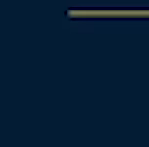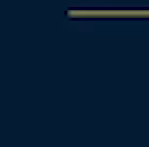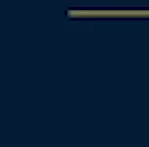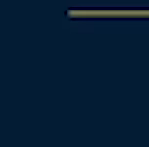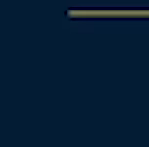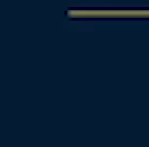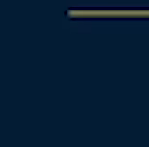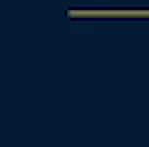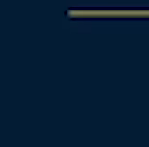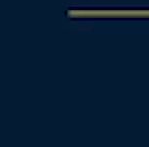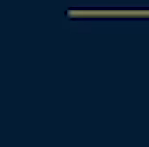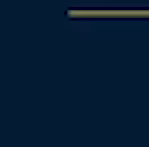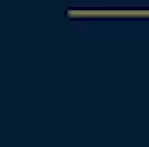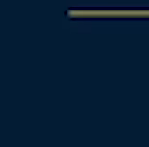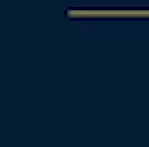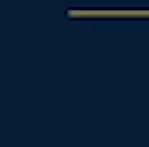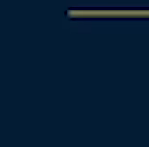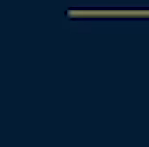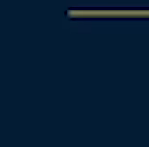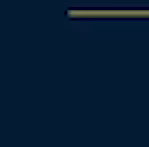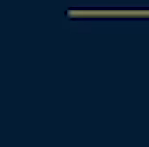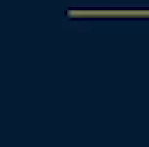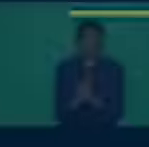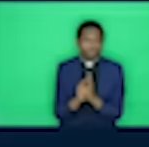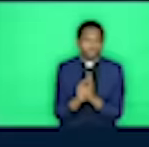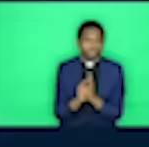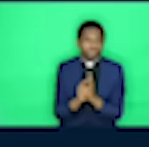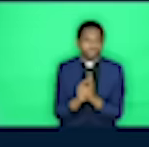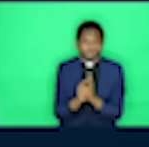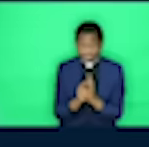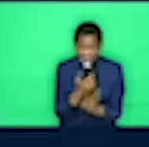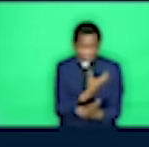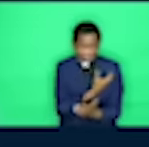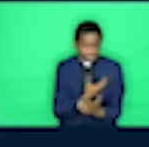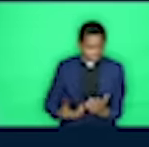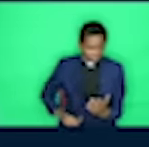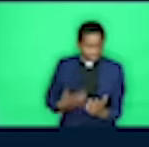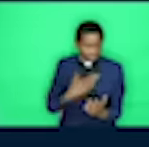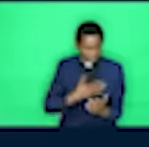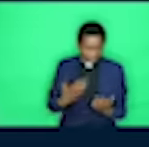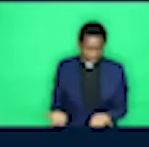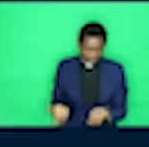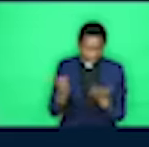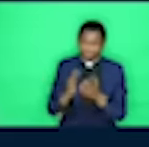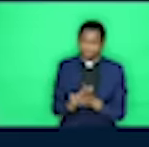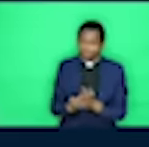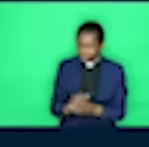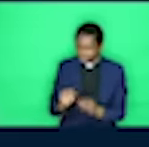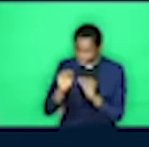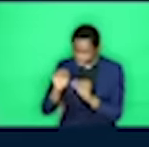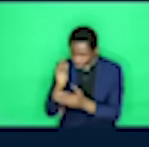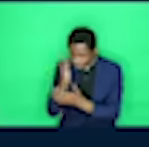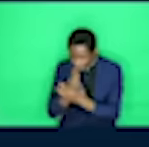Chiefs, rise. Mommy, I'm sorry. Teach some statues again in your community.